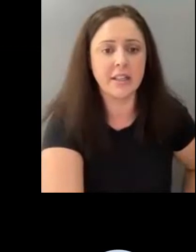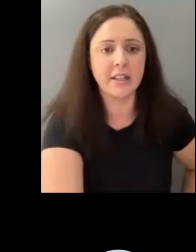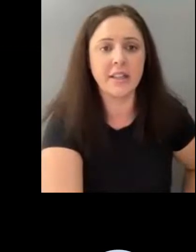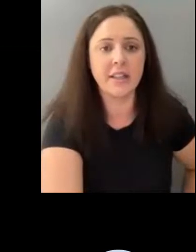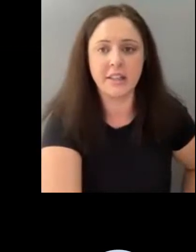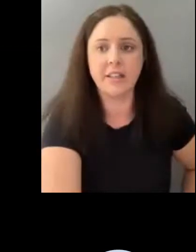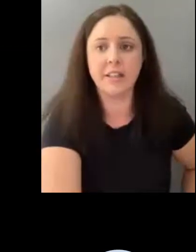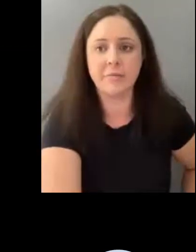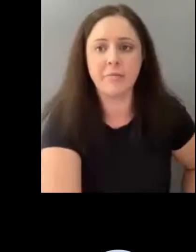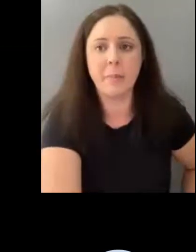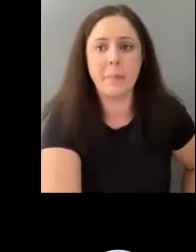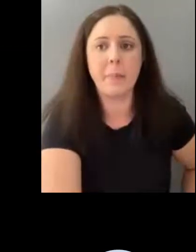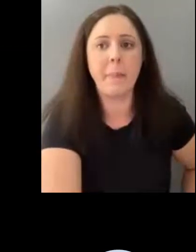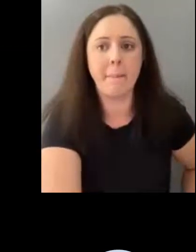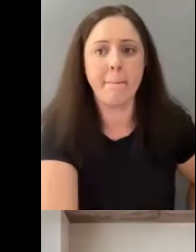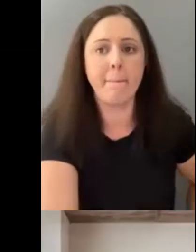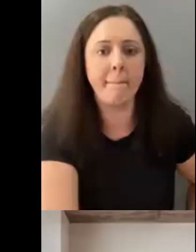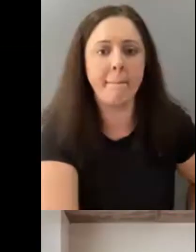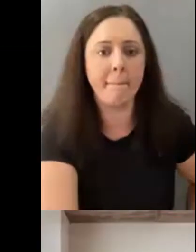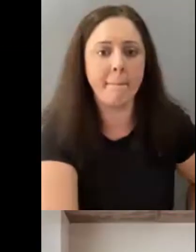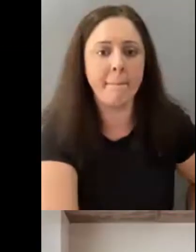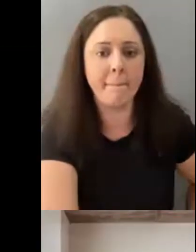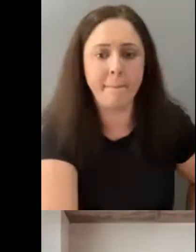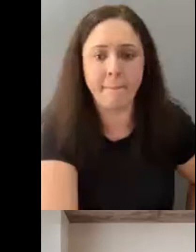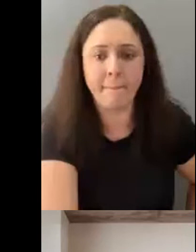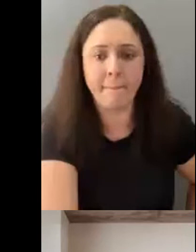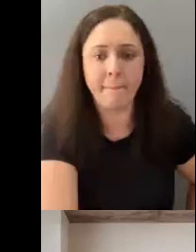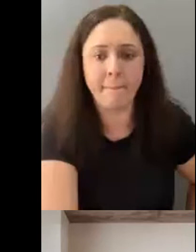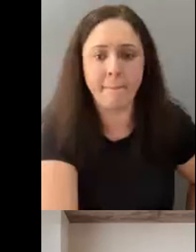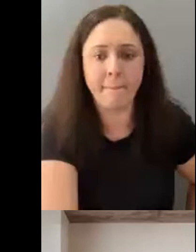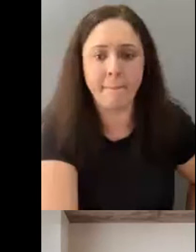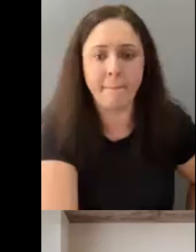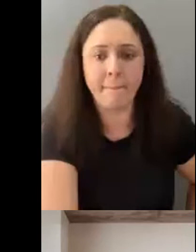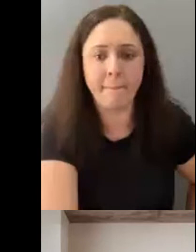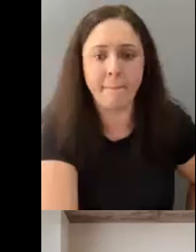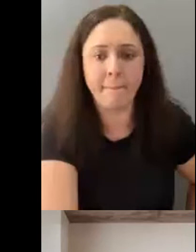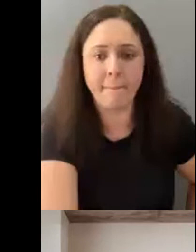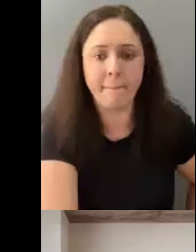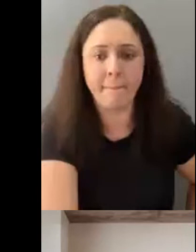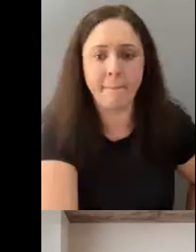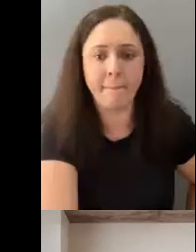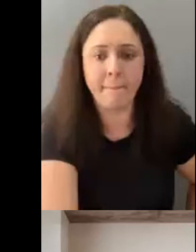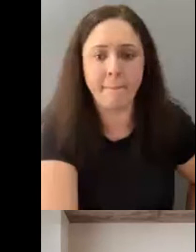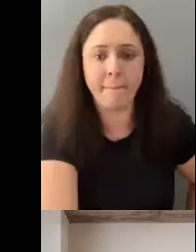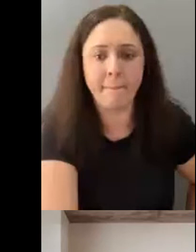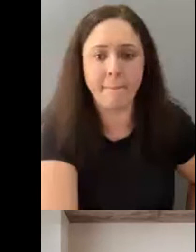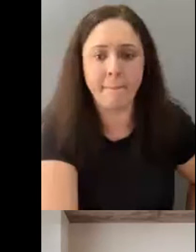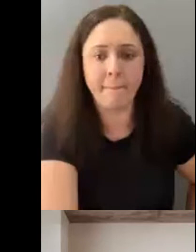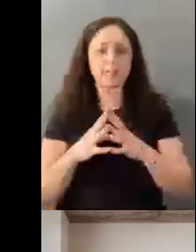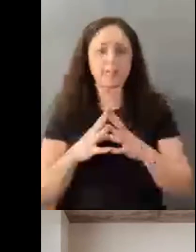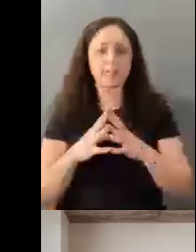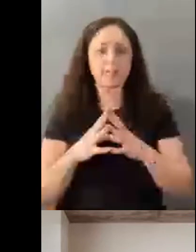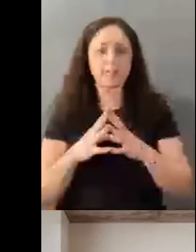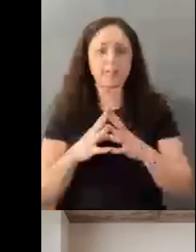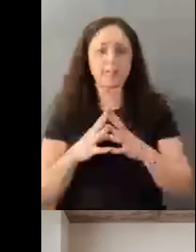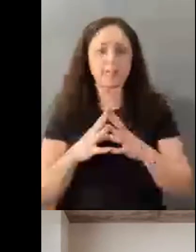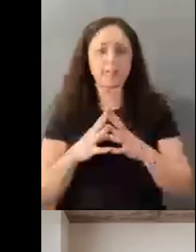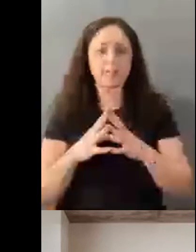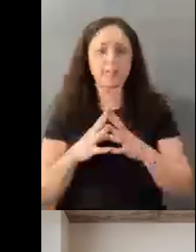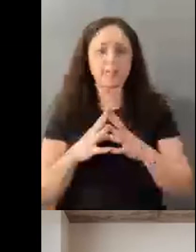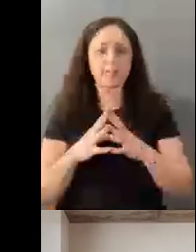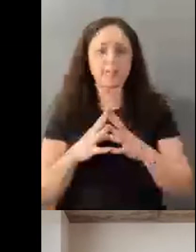And likewise for me. So I think we'll keep going. So actually just one, a good pause here to just